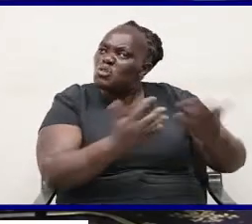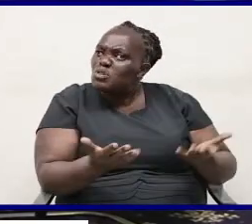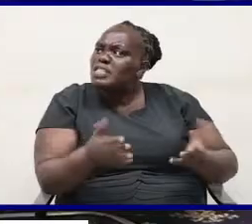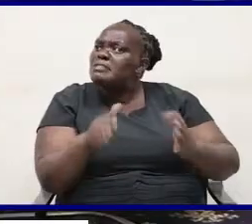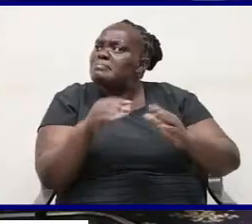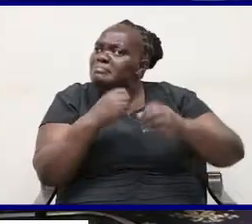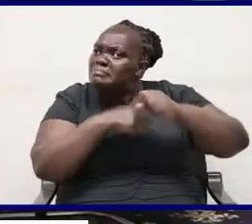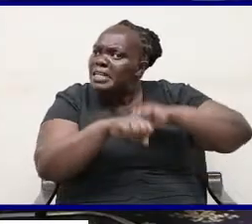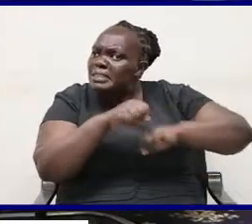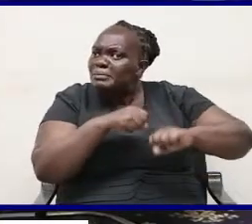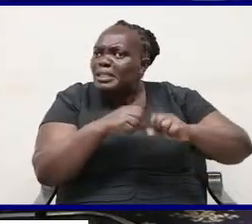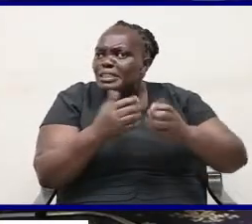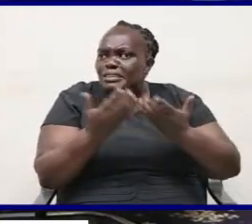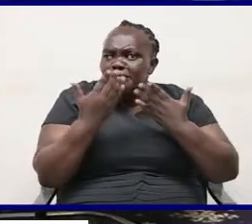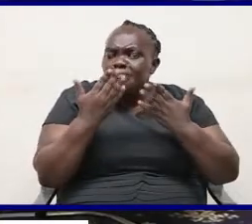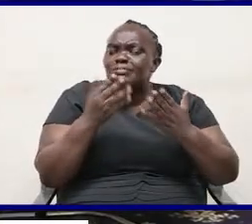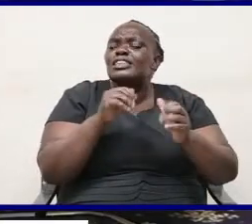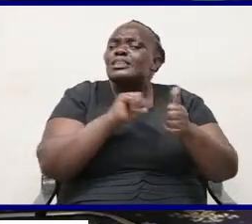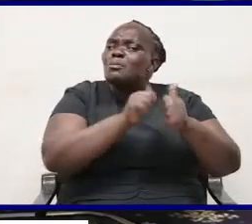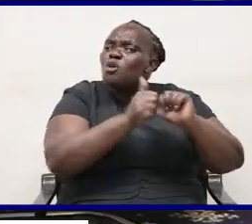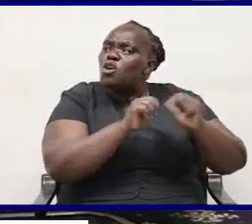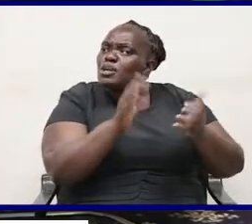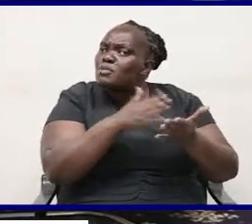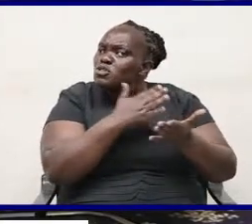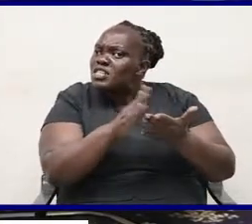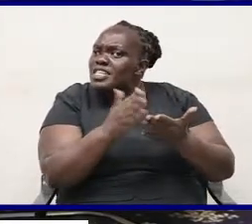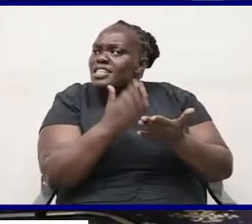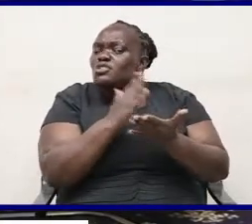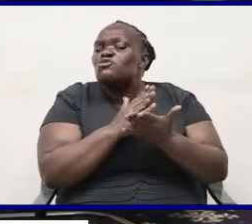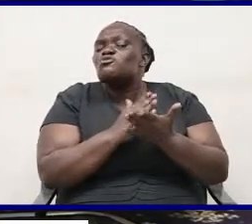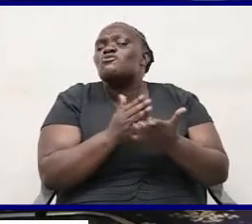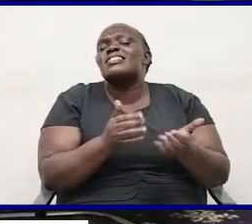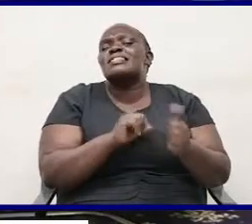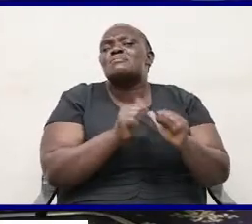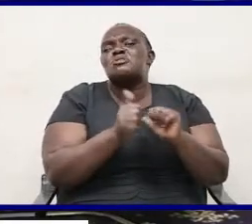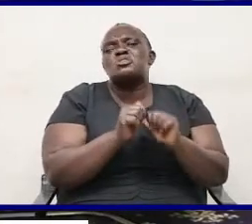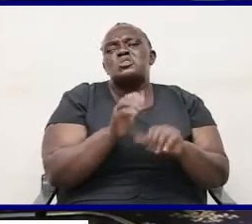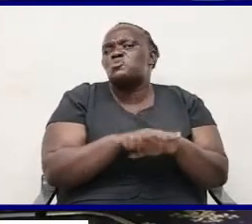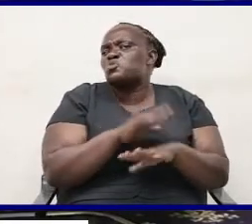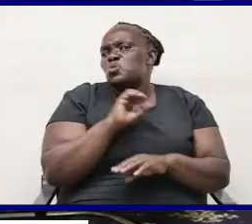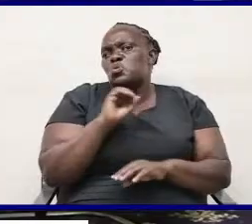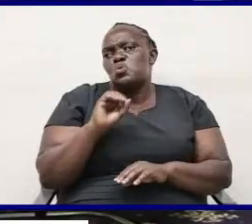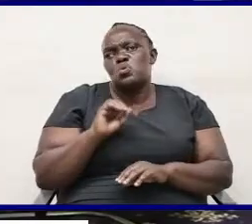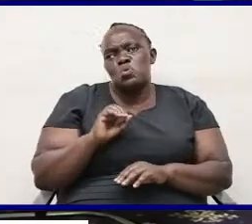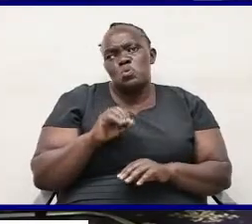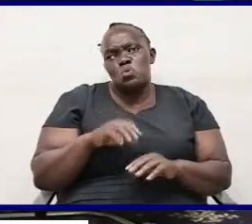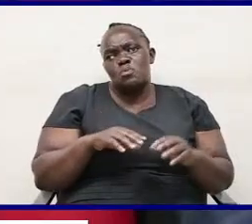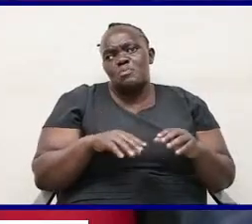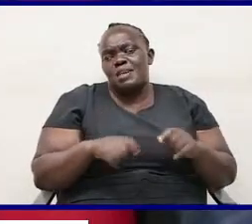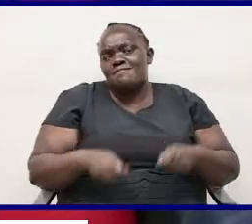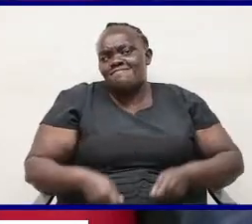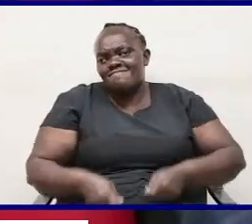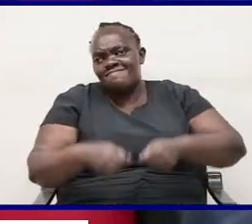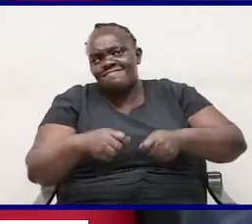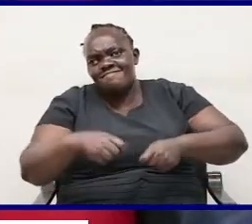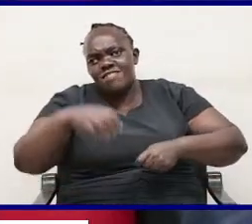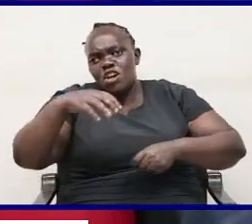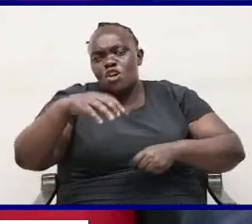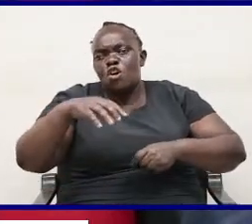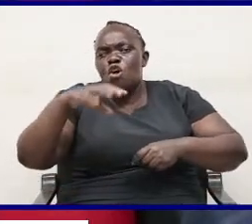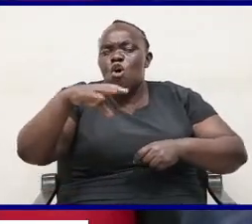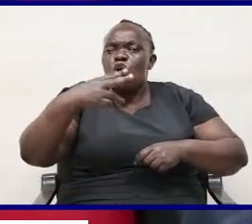debating? Were you So I sports, did, I was music? Sports not very good, but I played hockey.